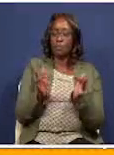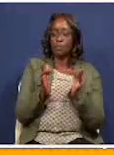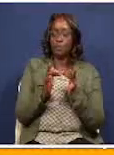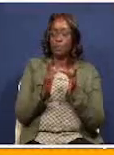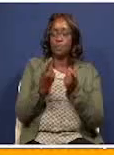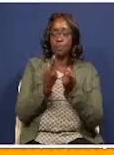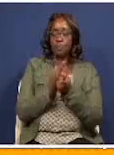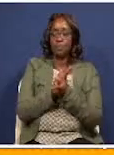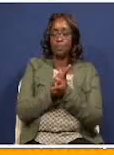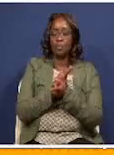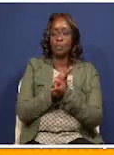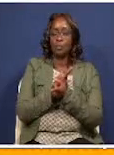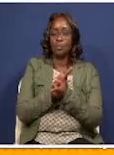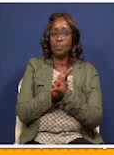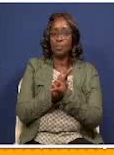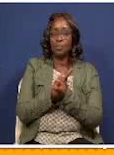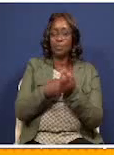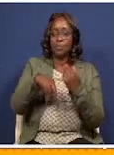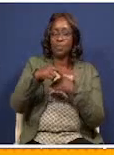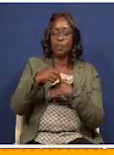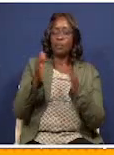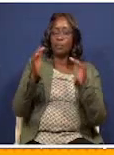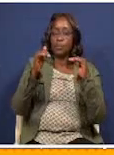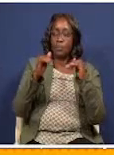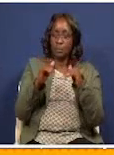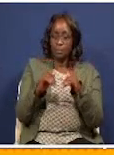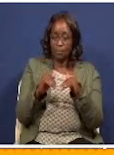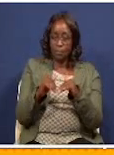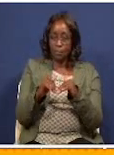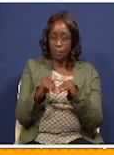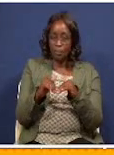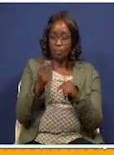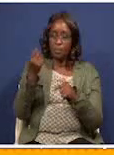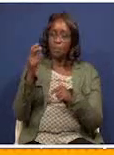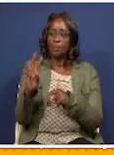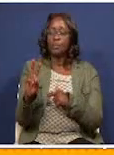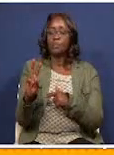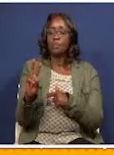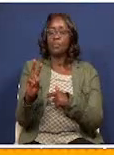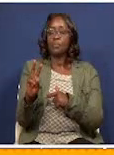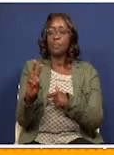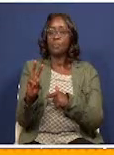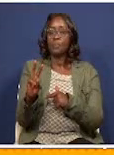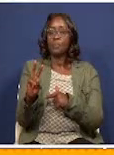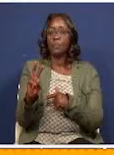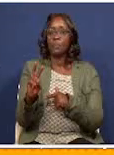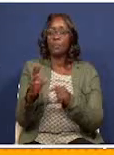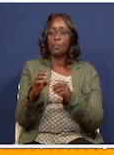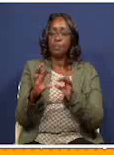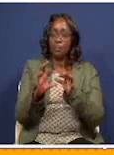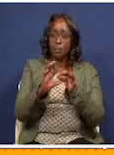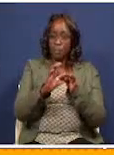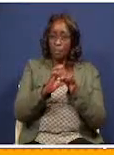mwanya. Proceedings of the National Assembly are televised in Bunge TV. So there's that first avenue. And